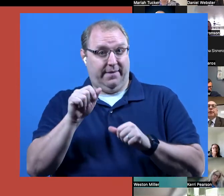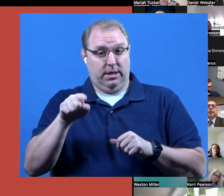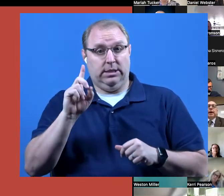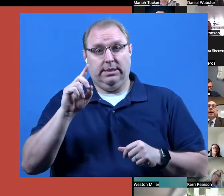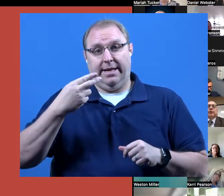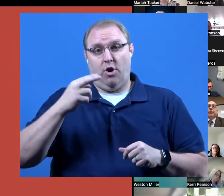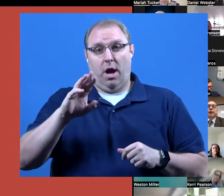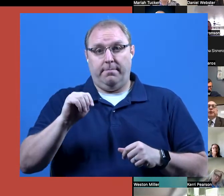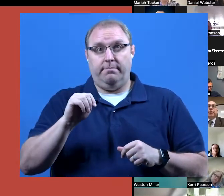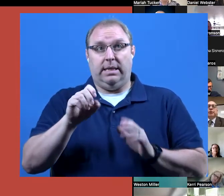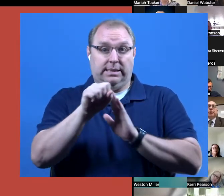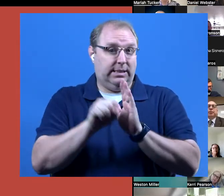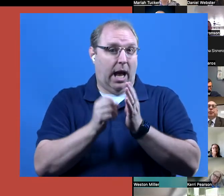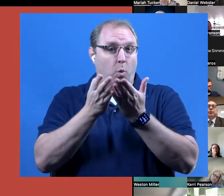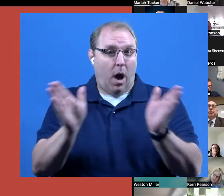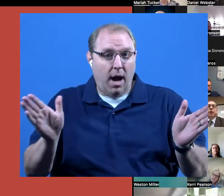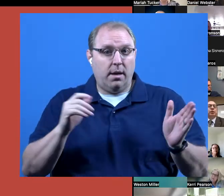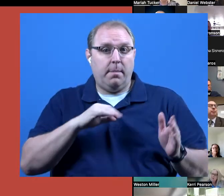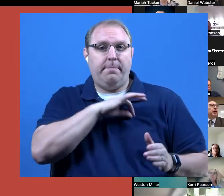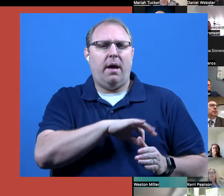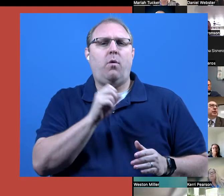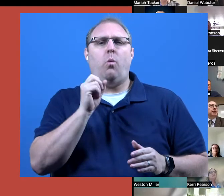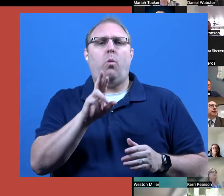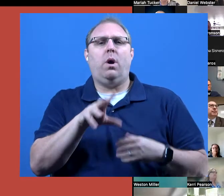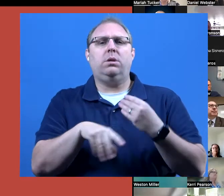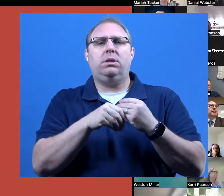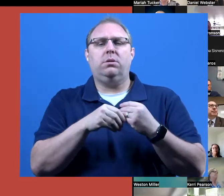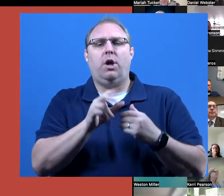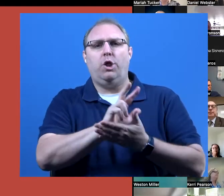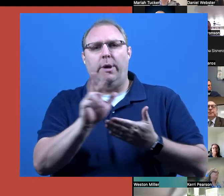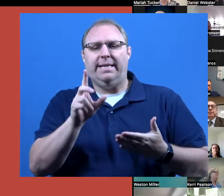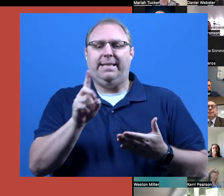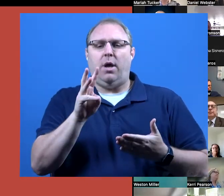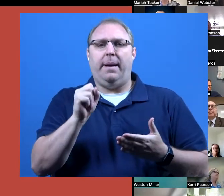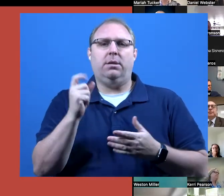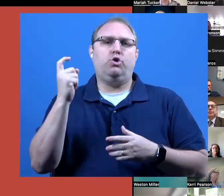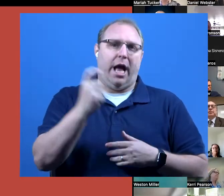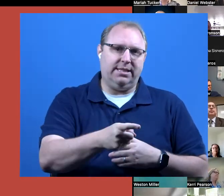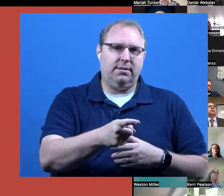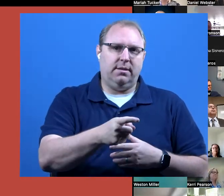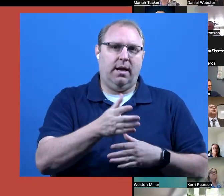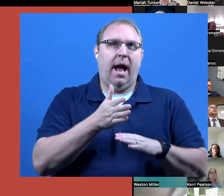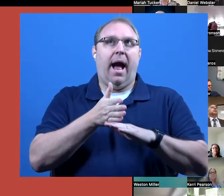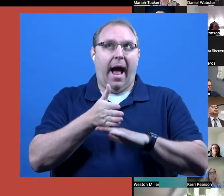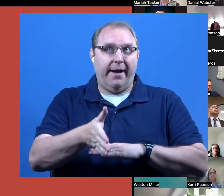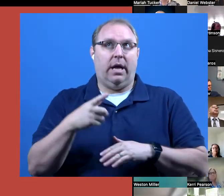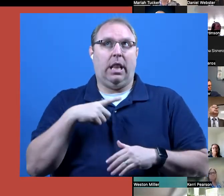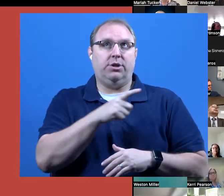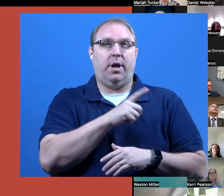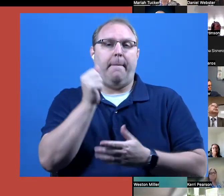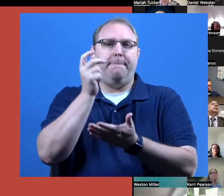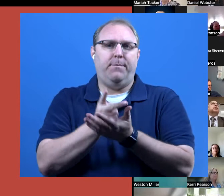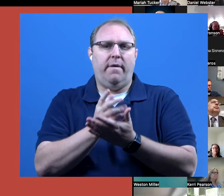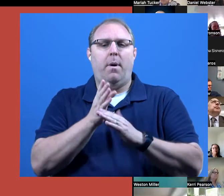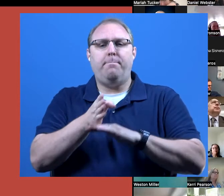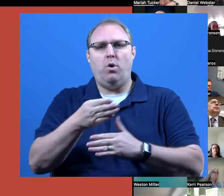granted after the legislature approved the postpartum leave? The parental leave was granted by the legislature in the